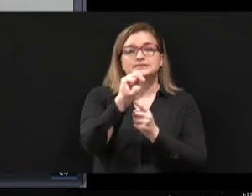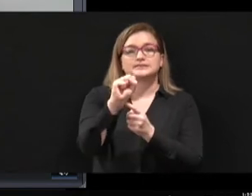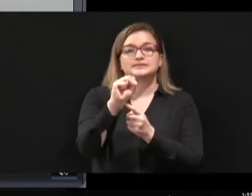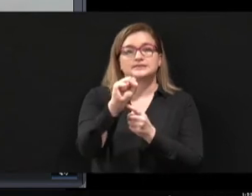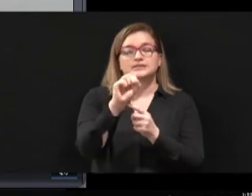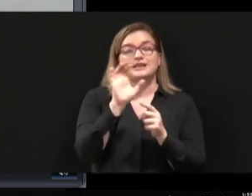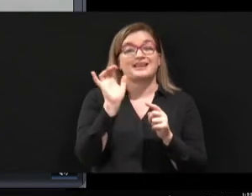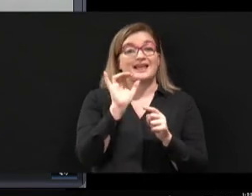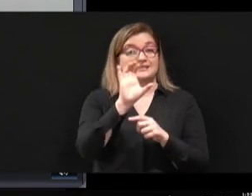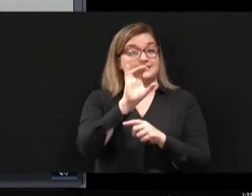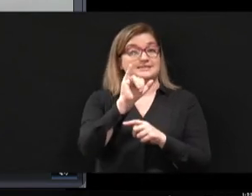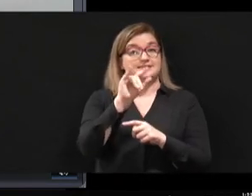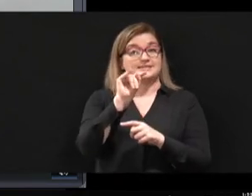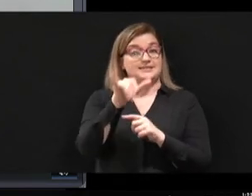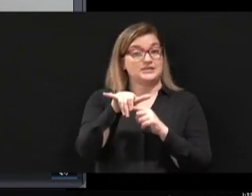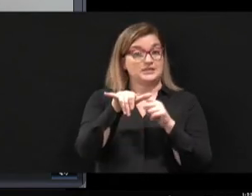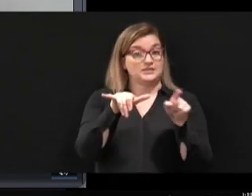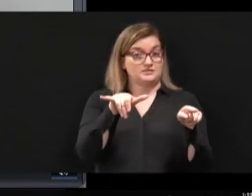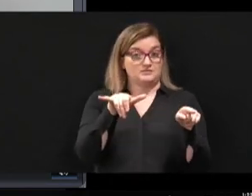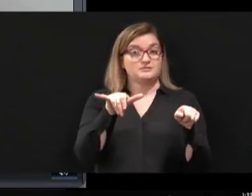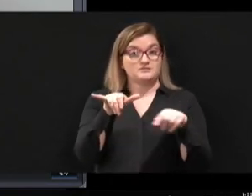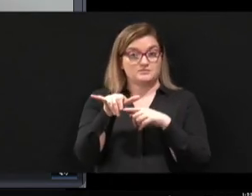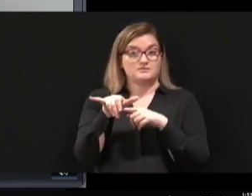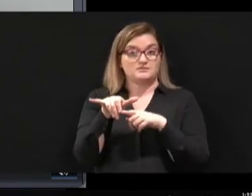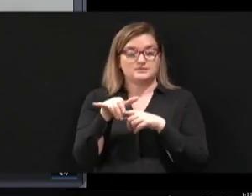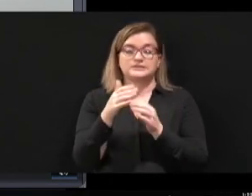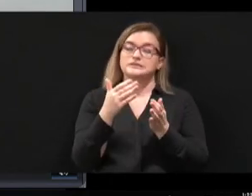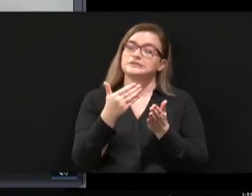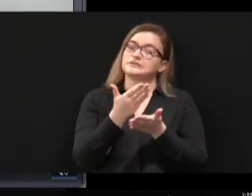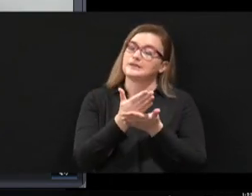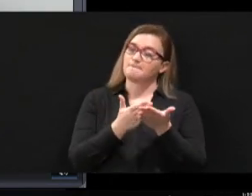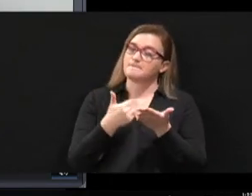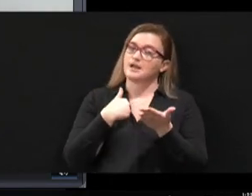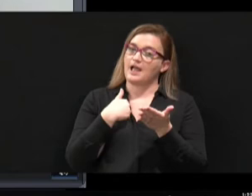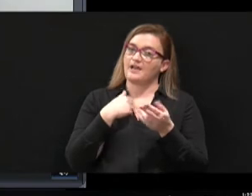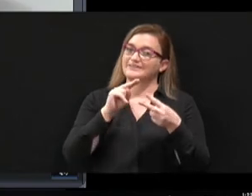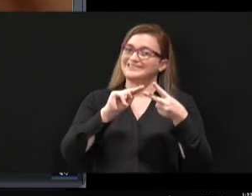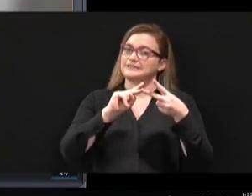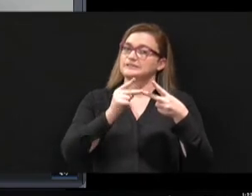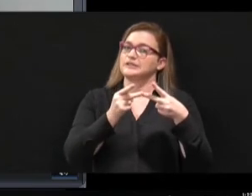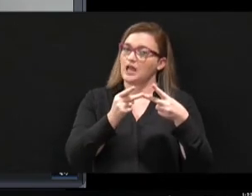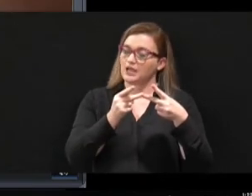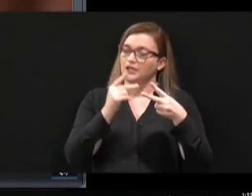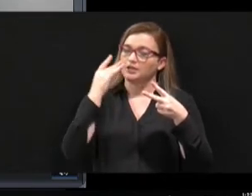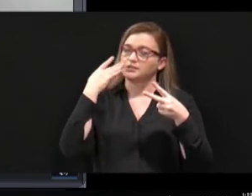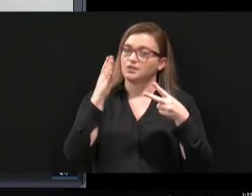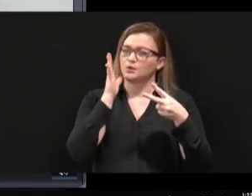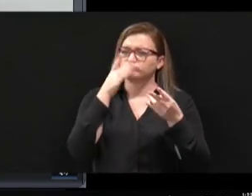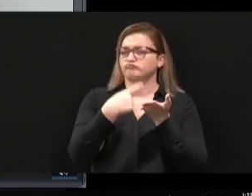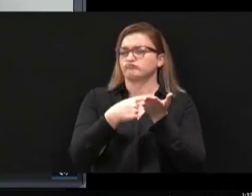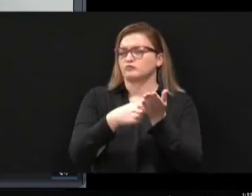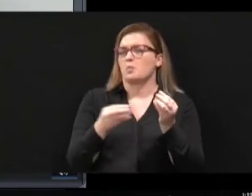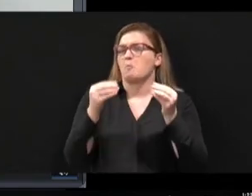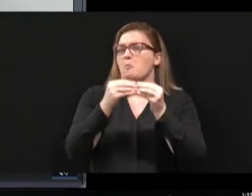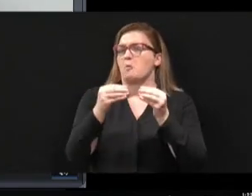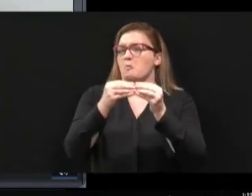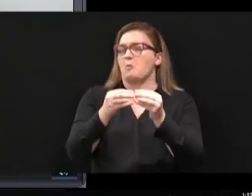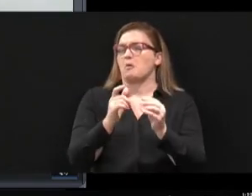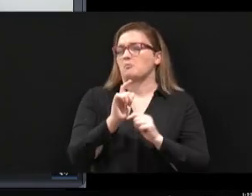city. So some of them have secondary sounds, which we'll talk more about as the week goes